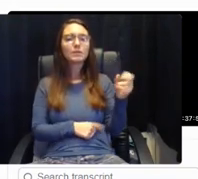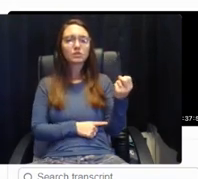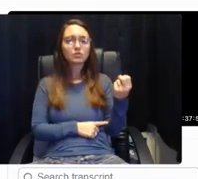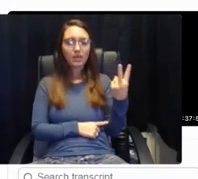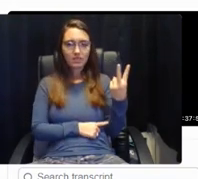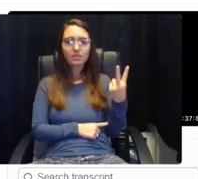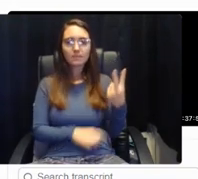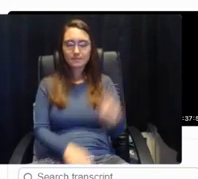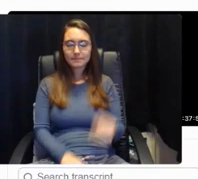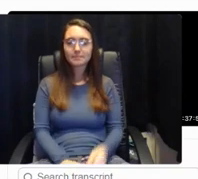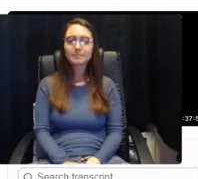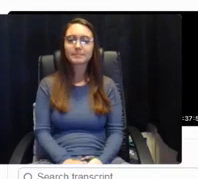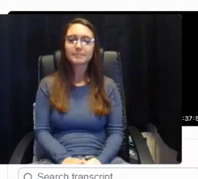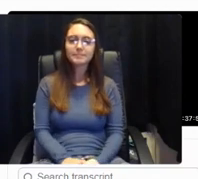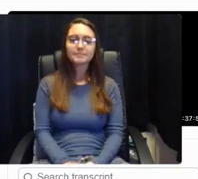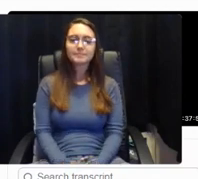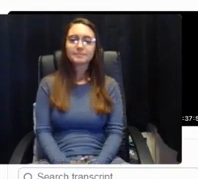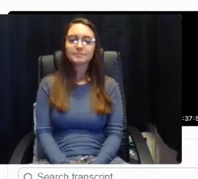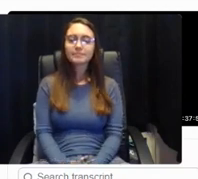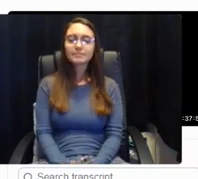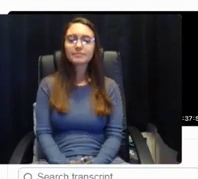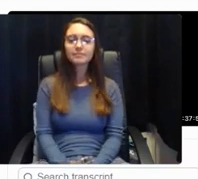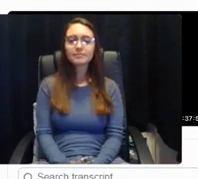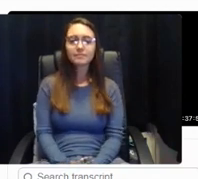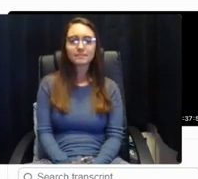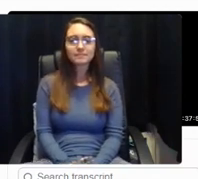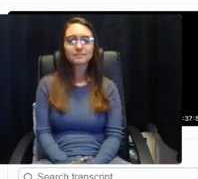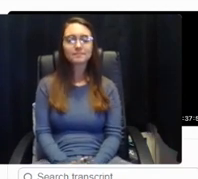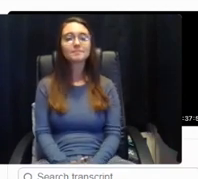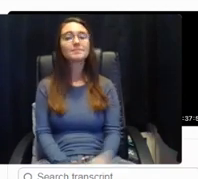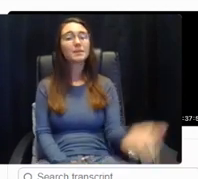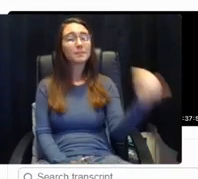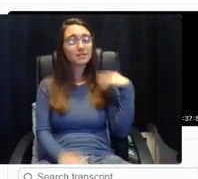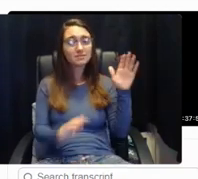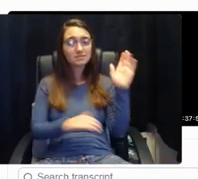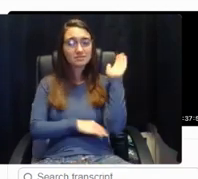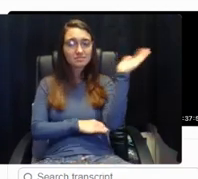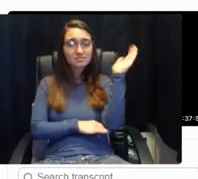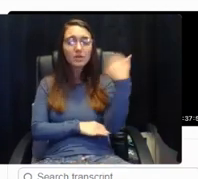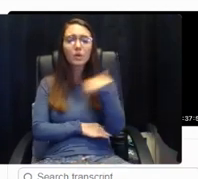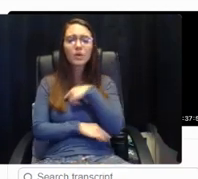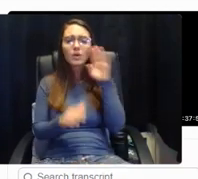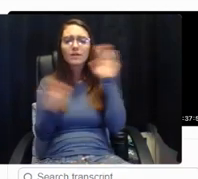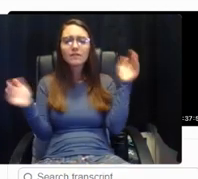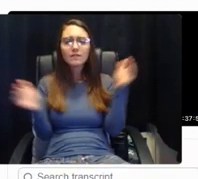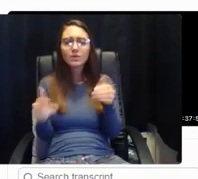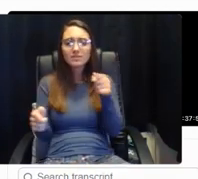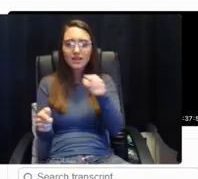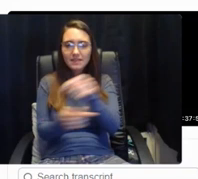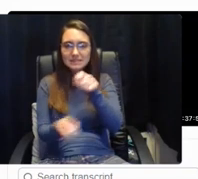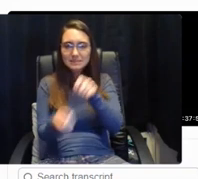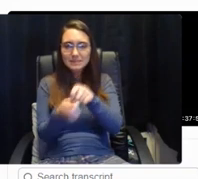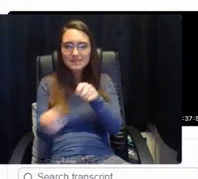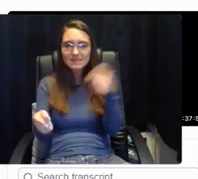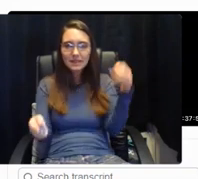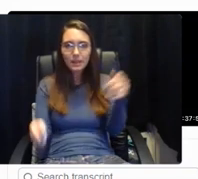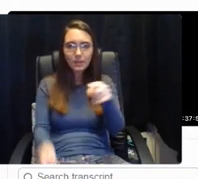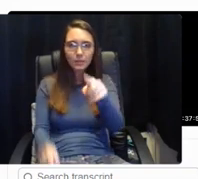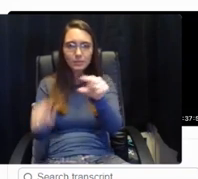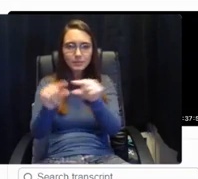last Thursday. And at that lecture, we focus on this particular file.